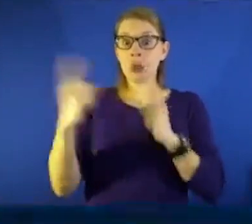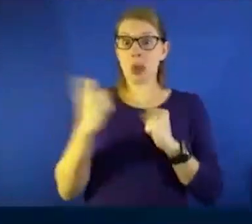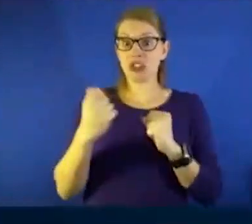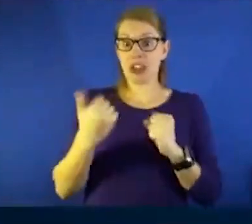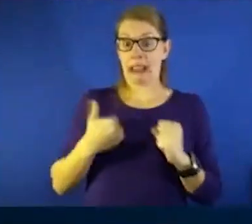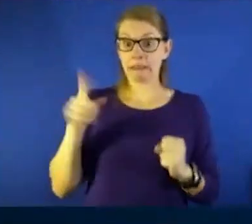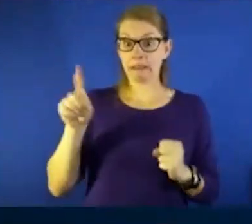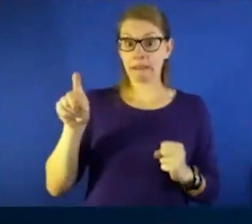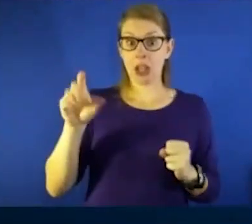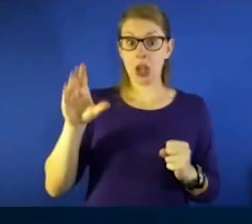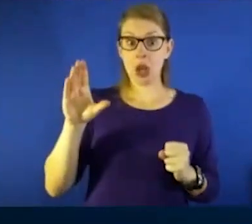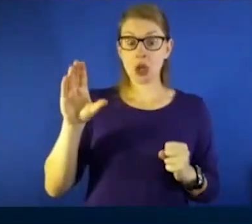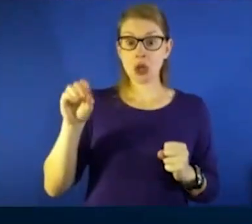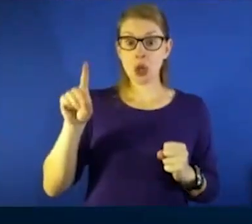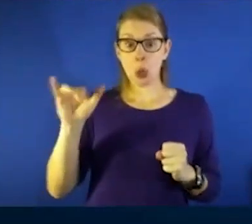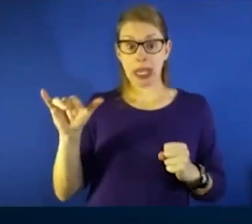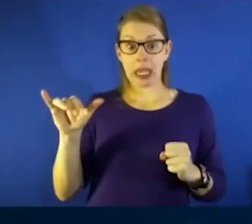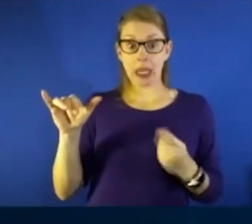Cody, are you on the line?